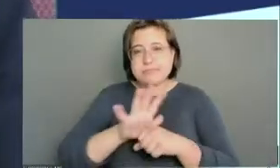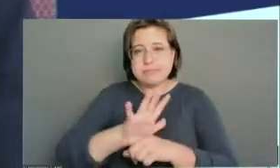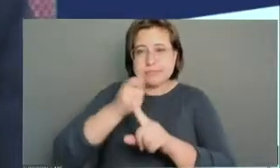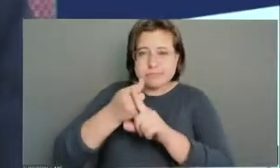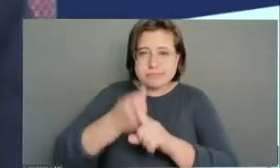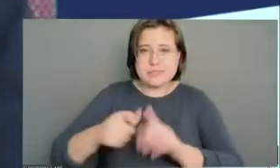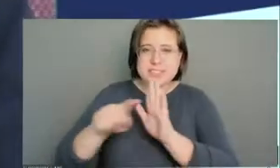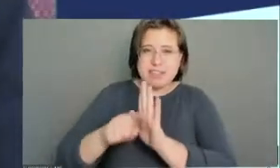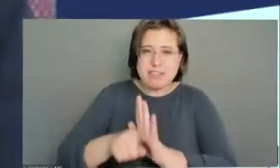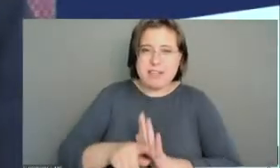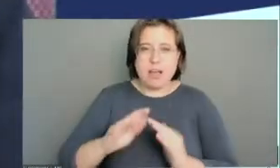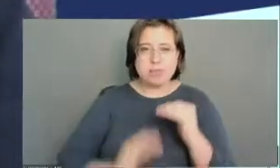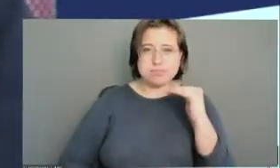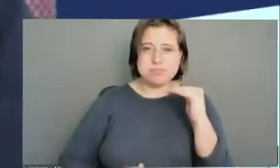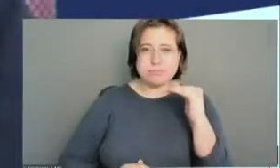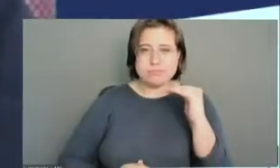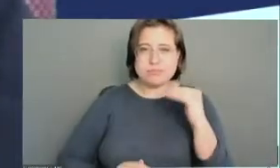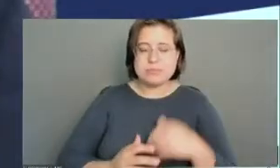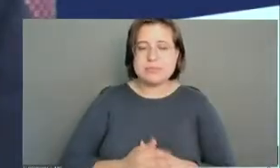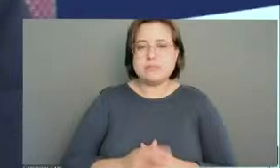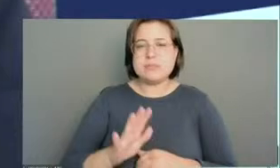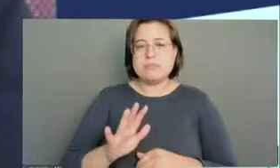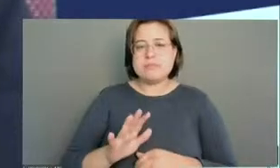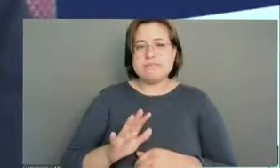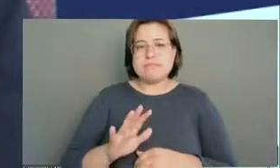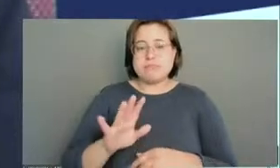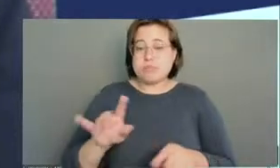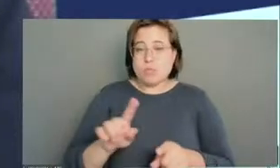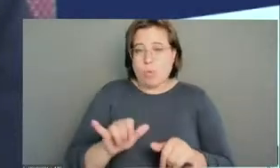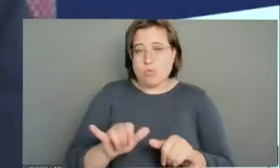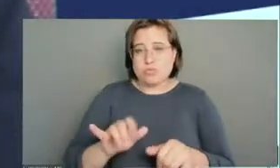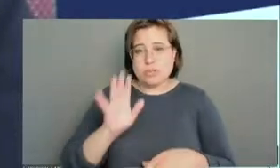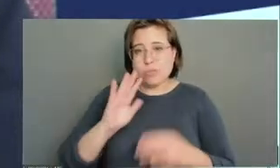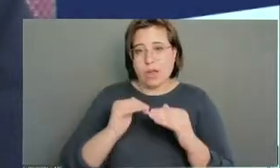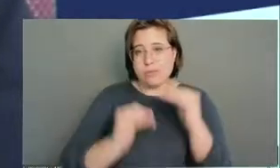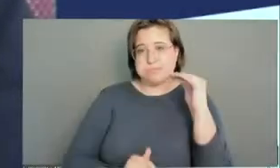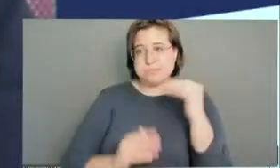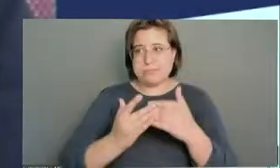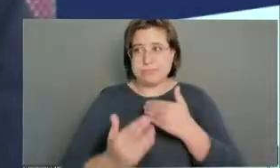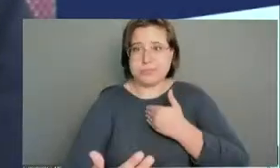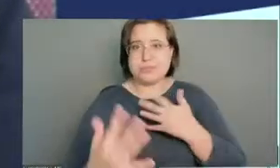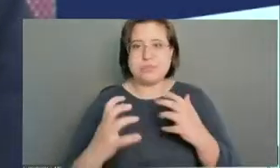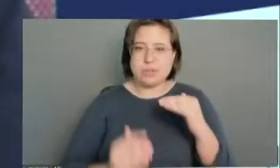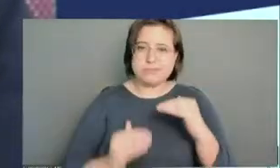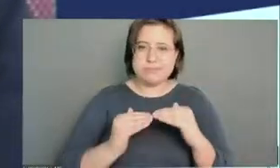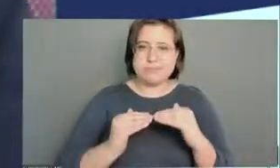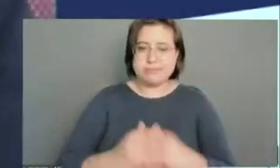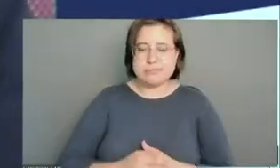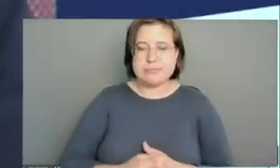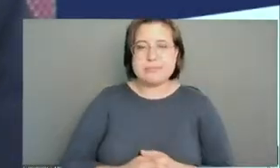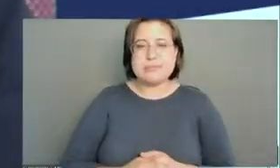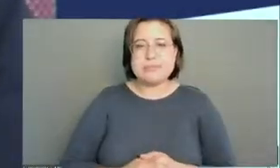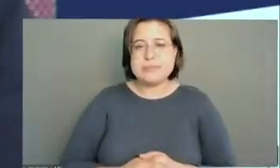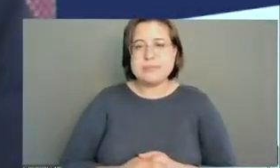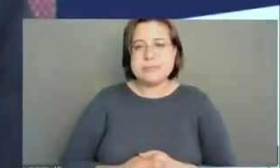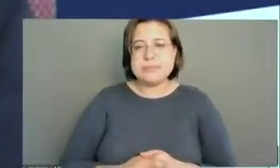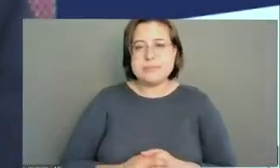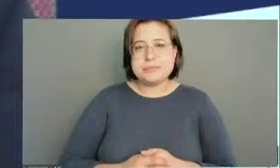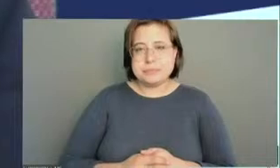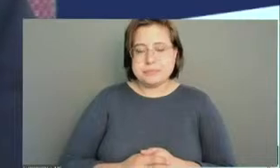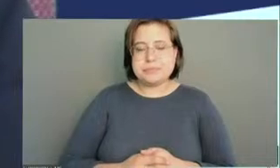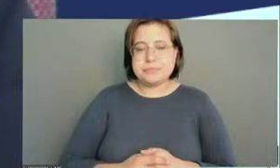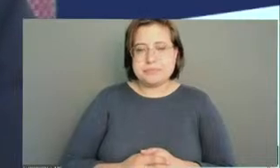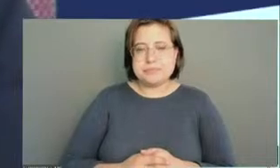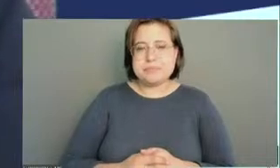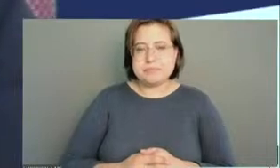and preventing such inequities in the future. From the beginning of the administration's response, equity has been front and center,